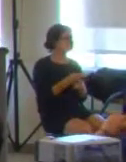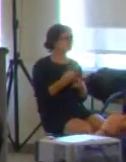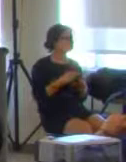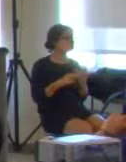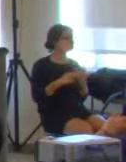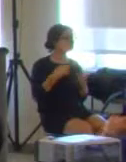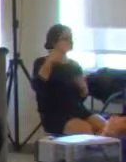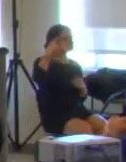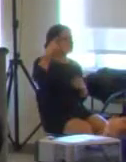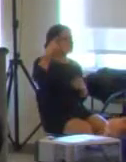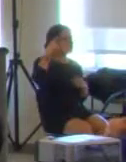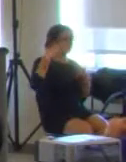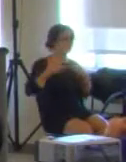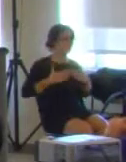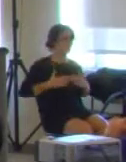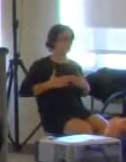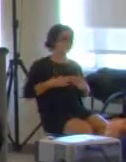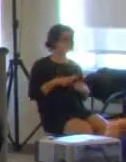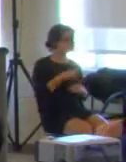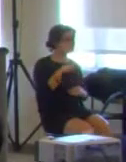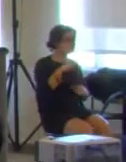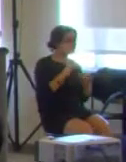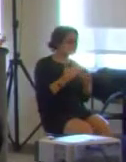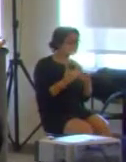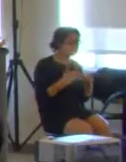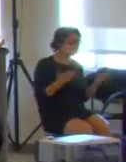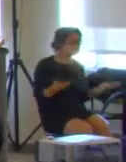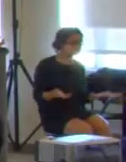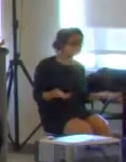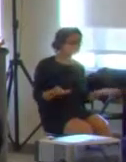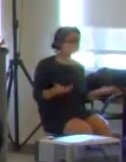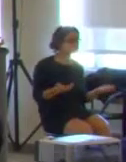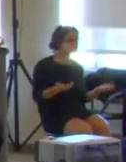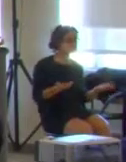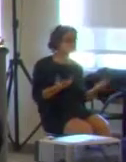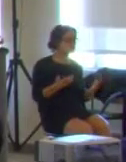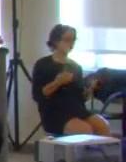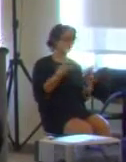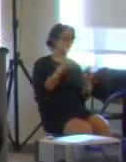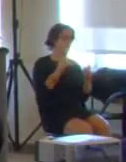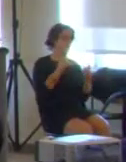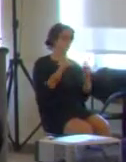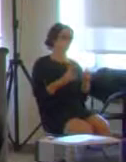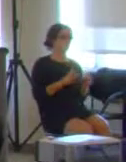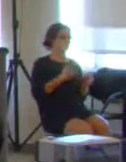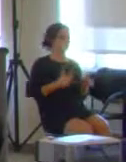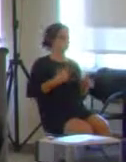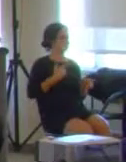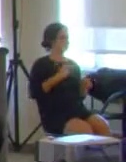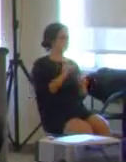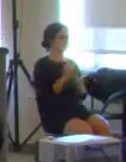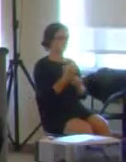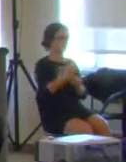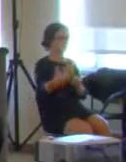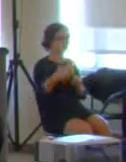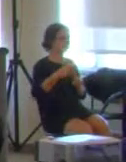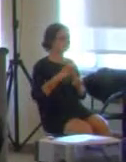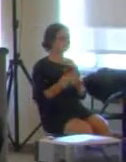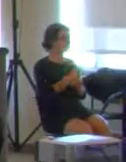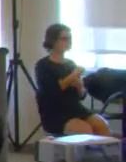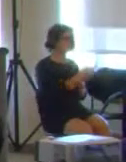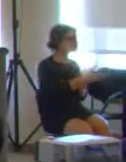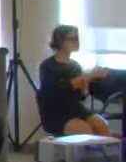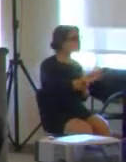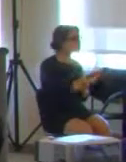mind, body, spirit, community, all domains of people's lives, whether it's their family, their work,